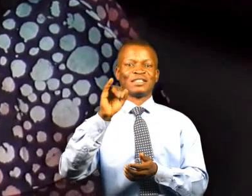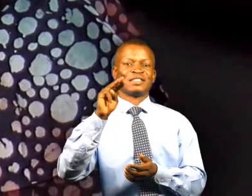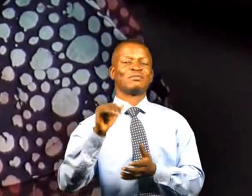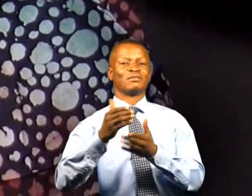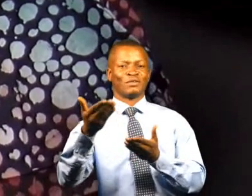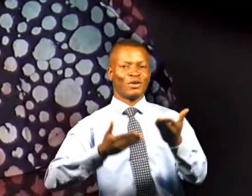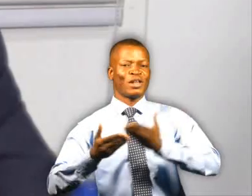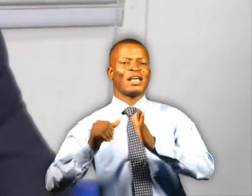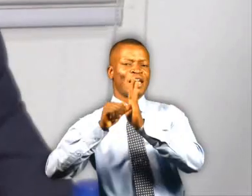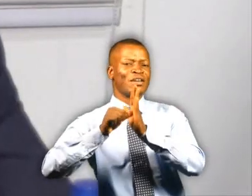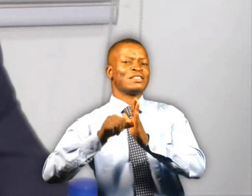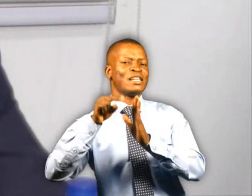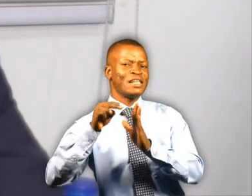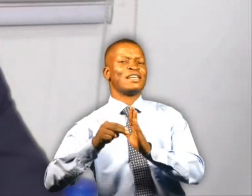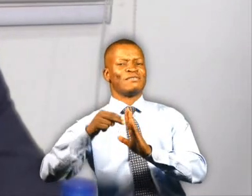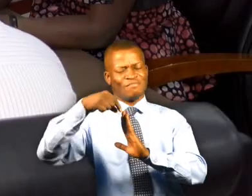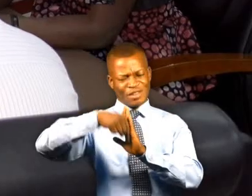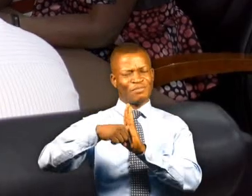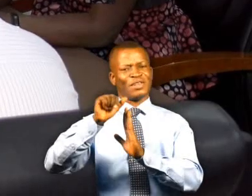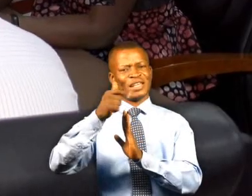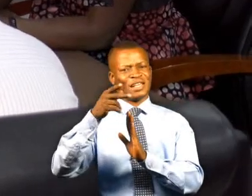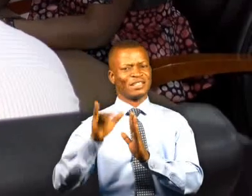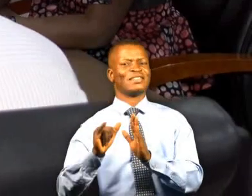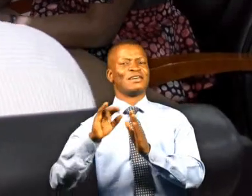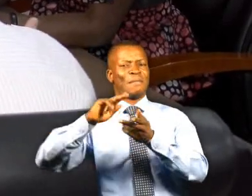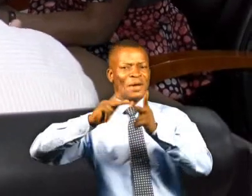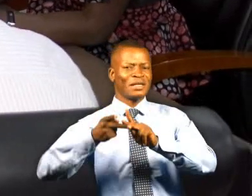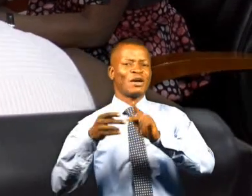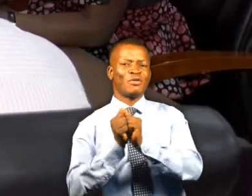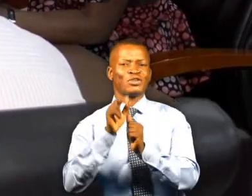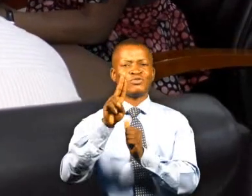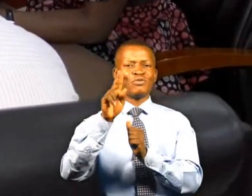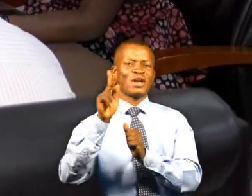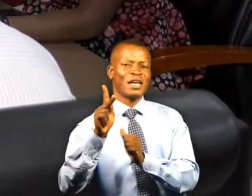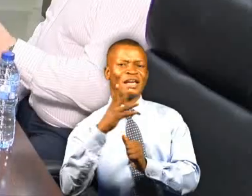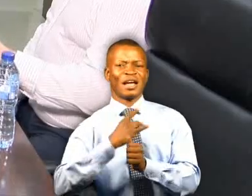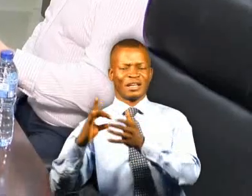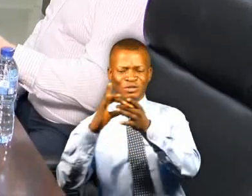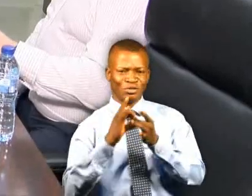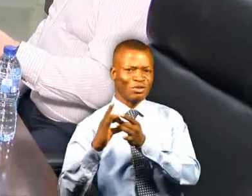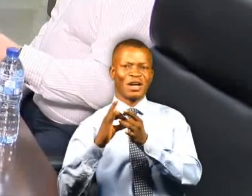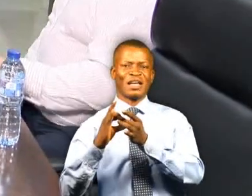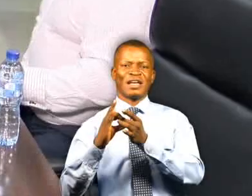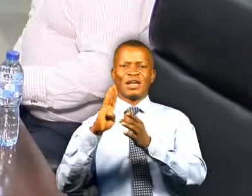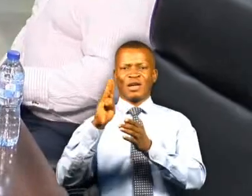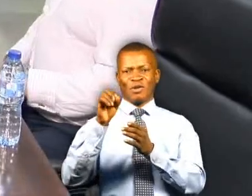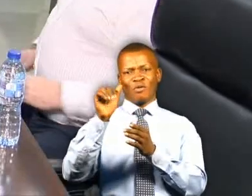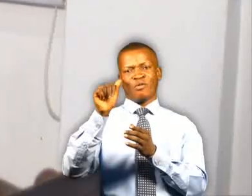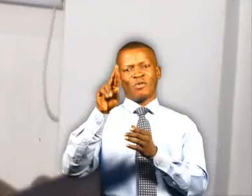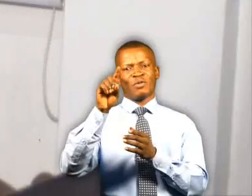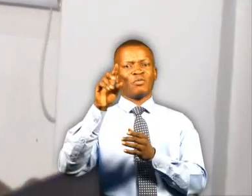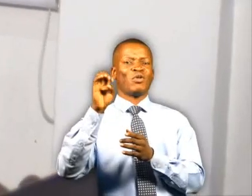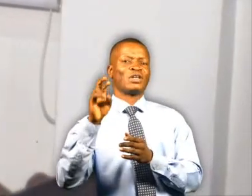welcomed him and emphasized the need to deepen the agency's partnership with the UK mentors and the Joint Border Task